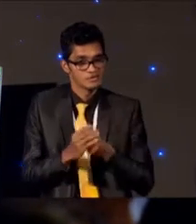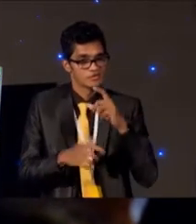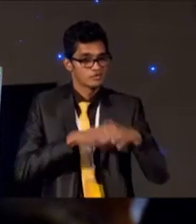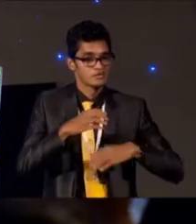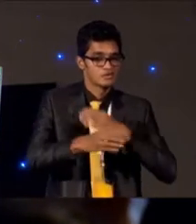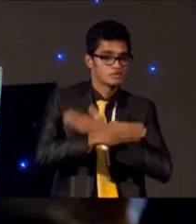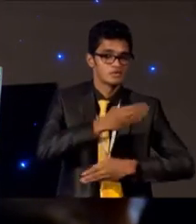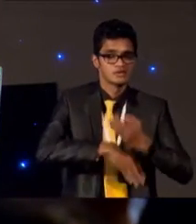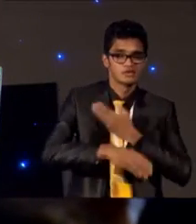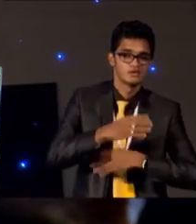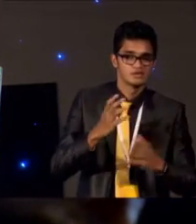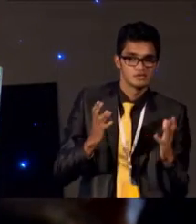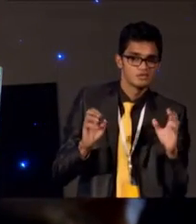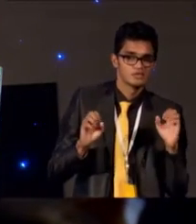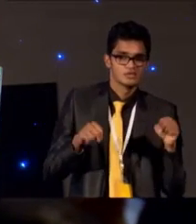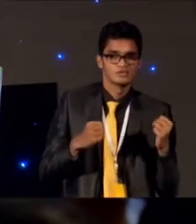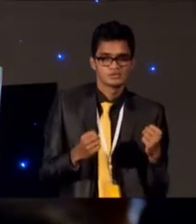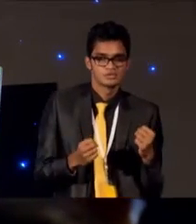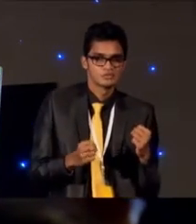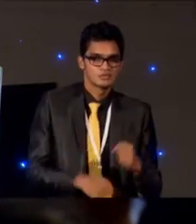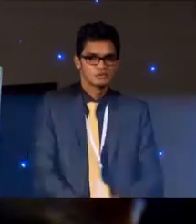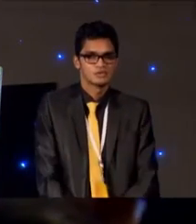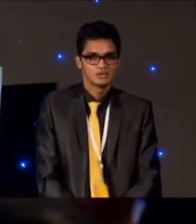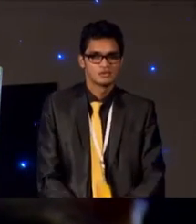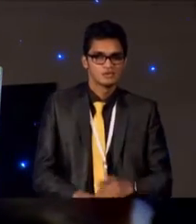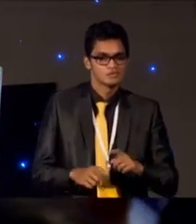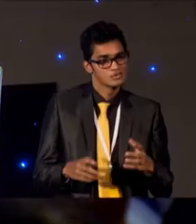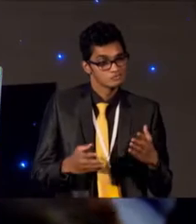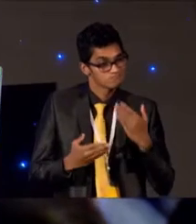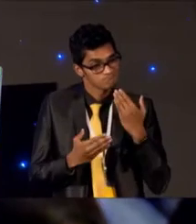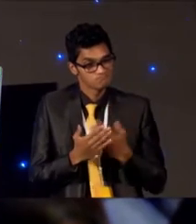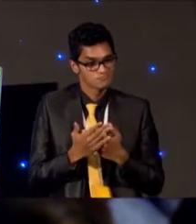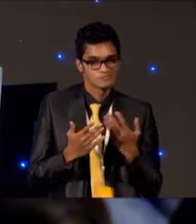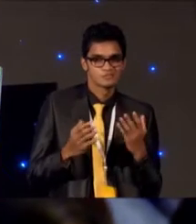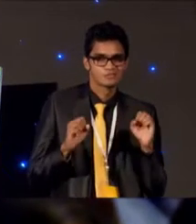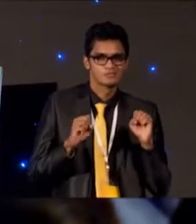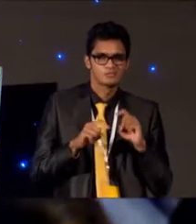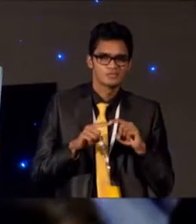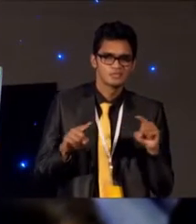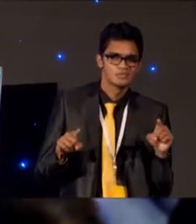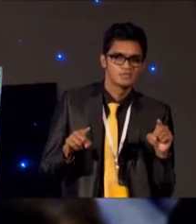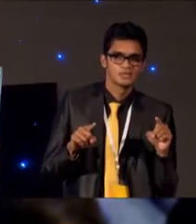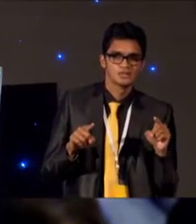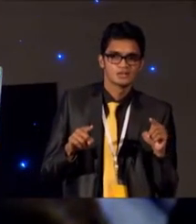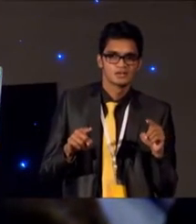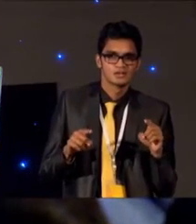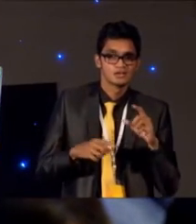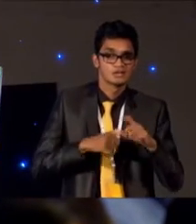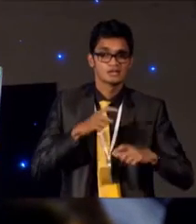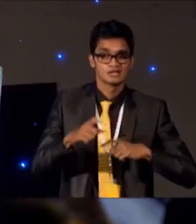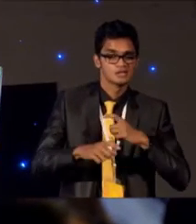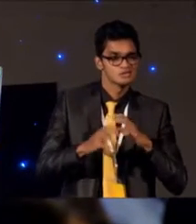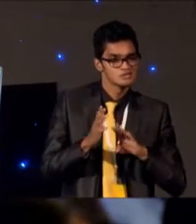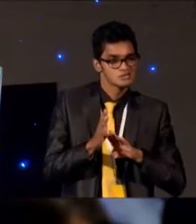the corporates, which is of course very, very much appreciated, I still face a challenge when it comes to career